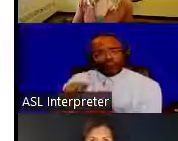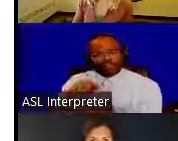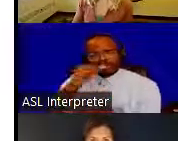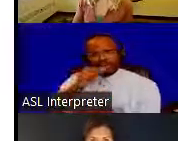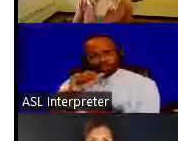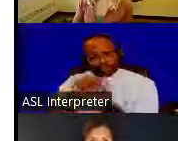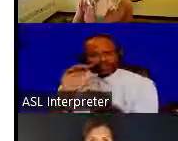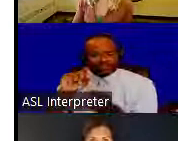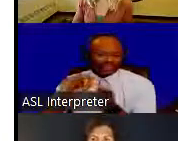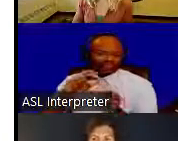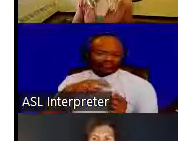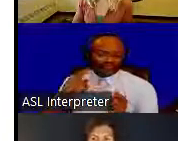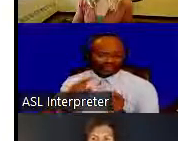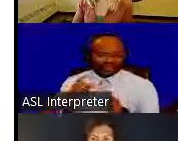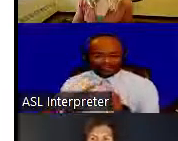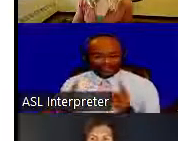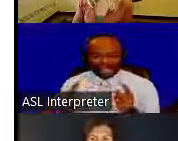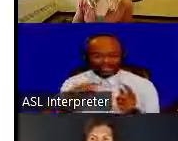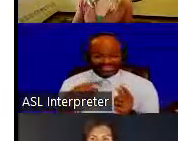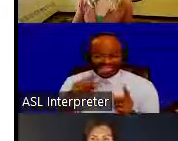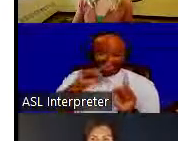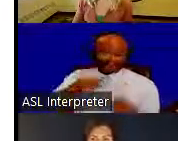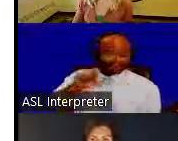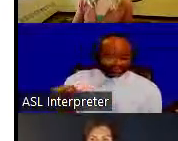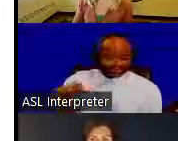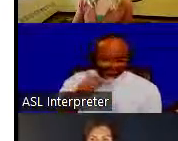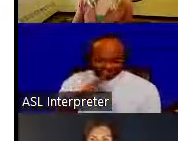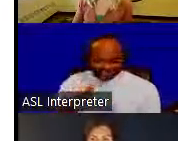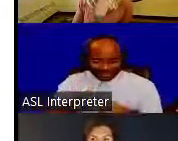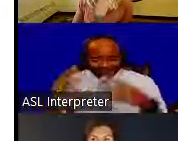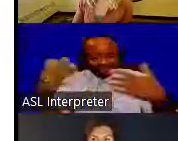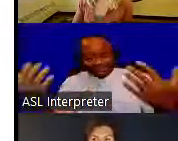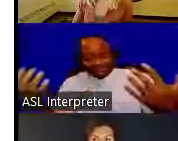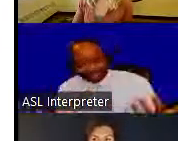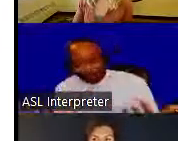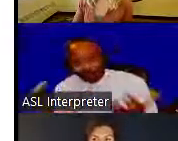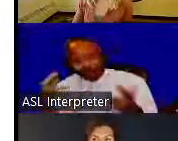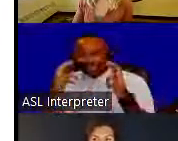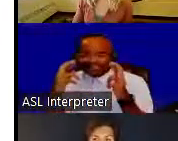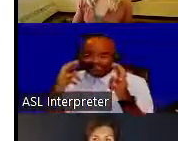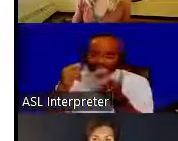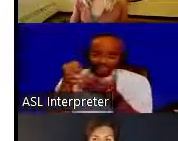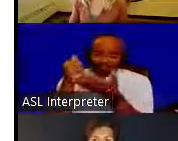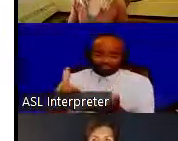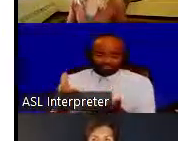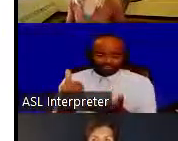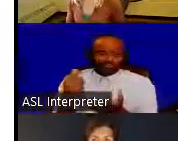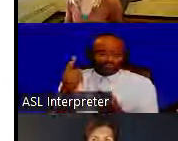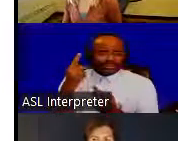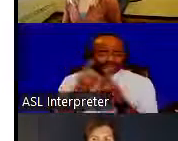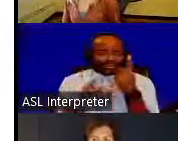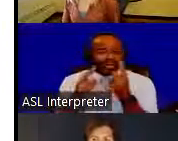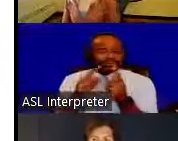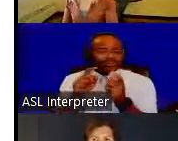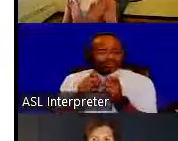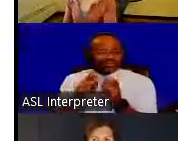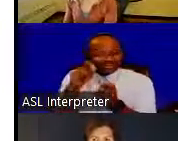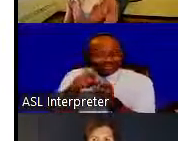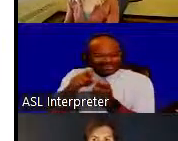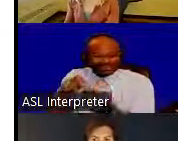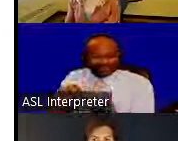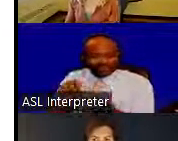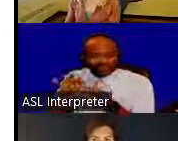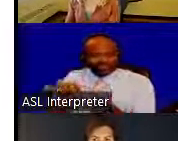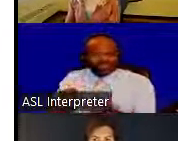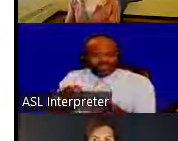So I don't think I answered that question, but hopefully that helps think about how to be specific when you're